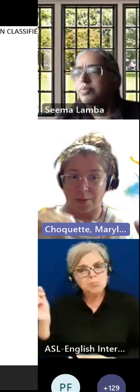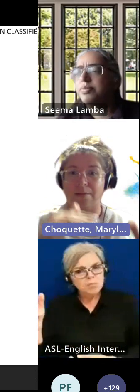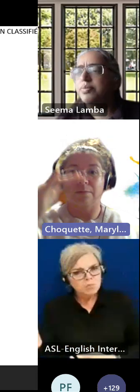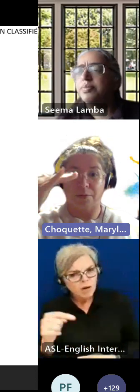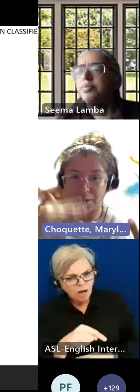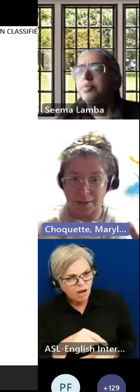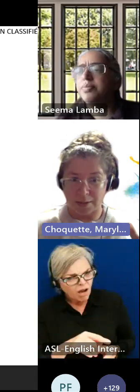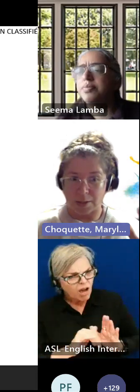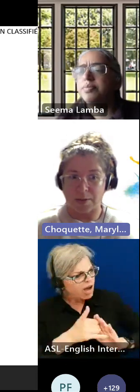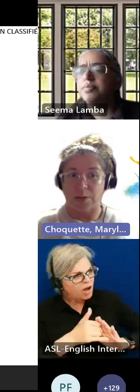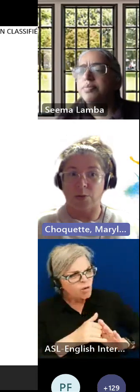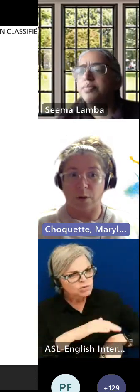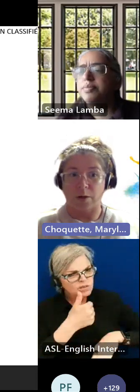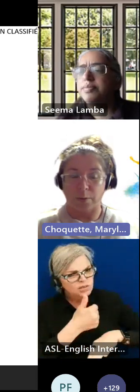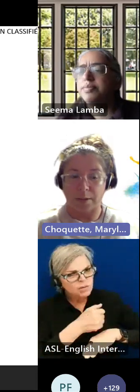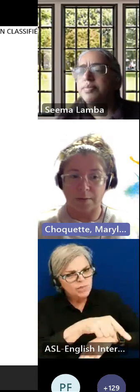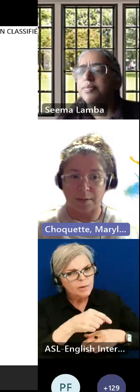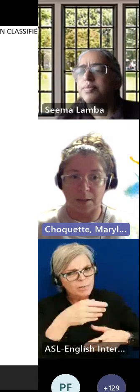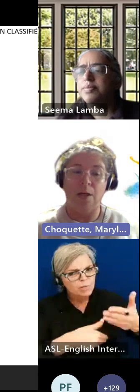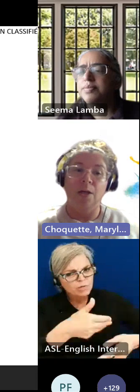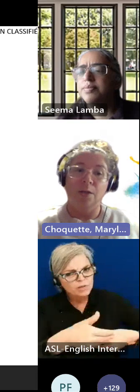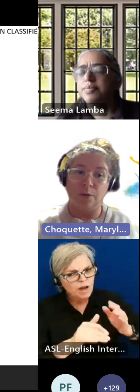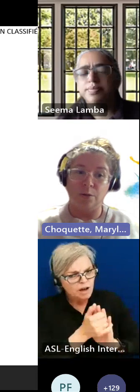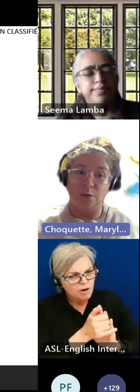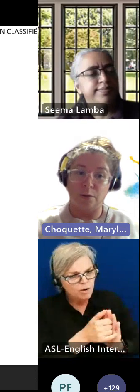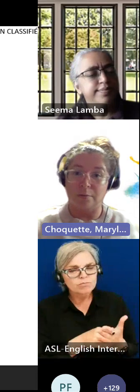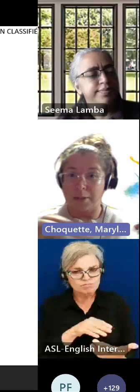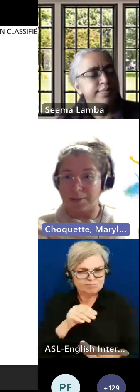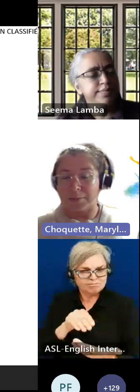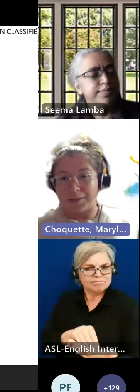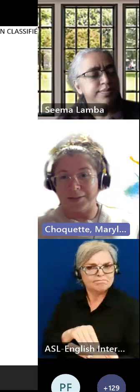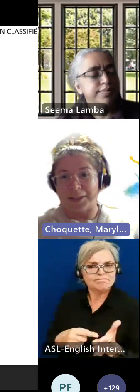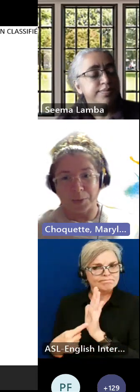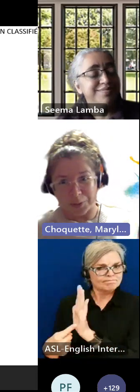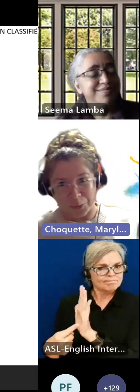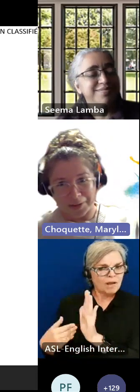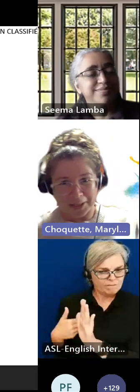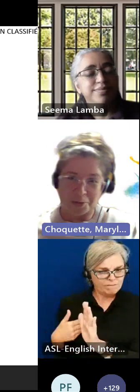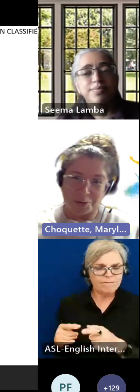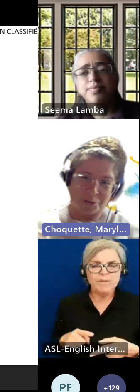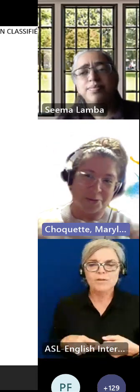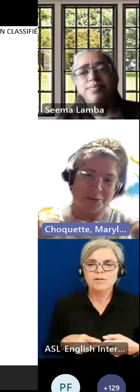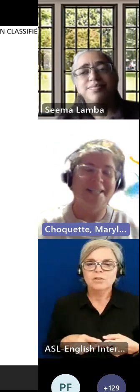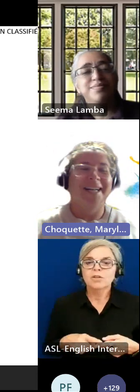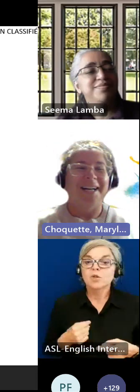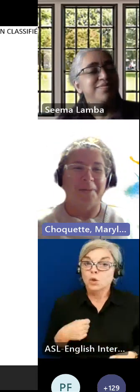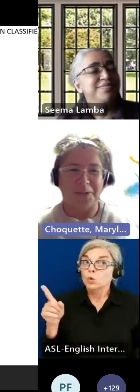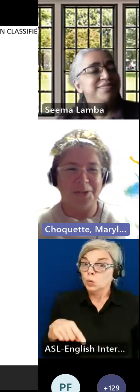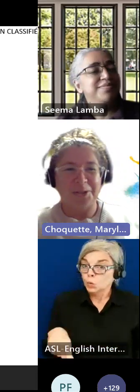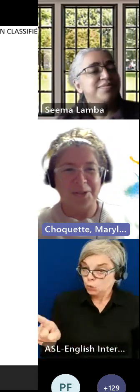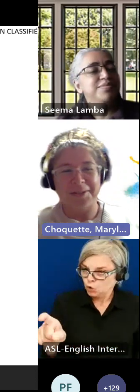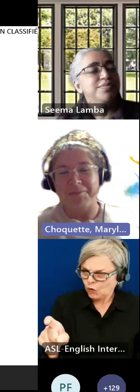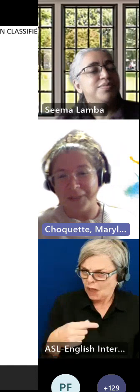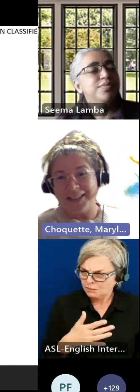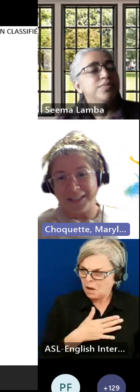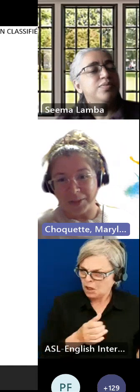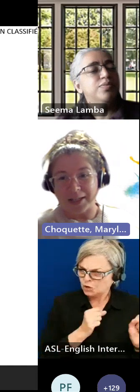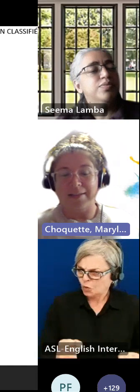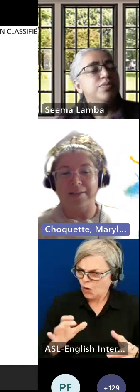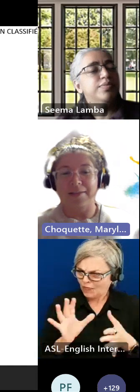really document the various steps that you are going to take. You should, and that's my strong language, you